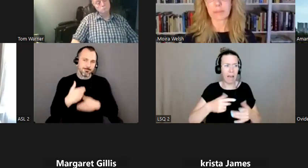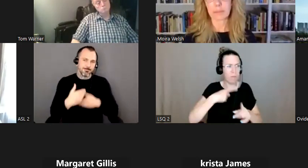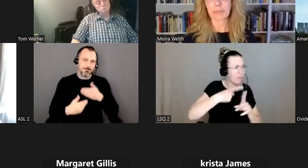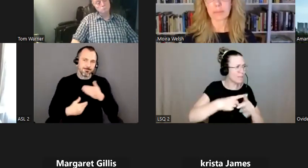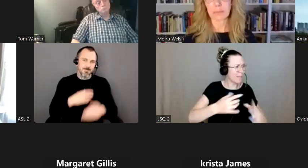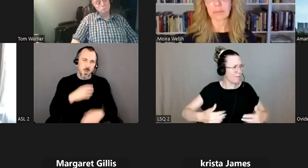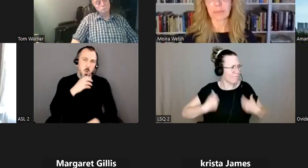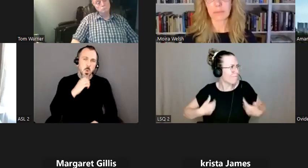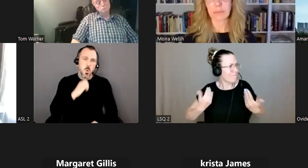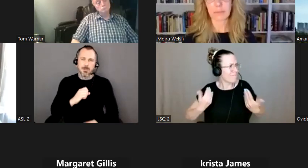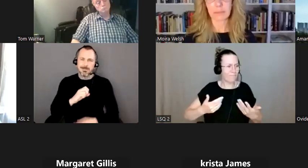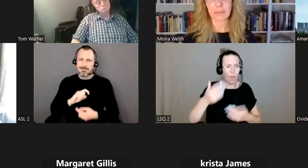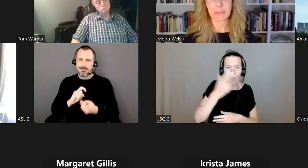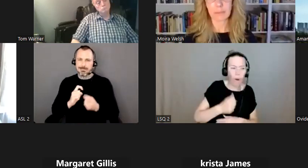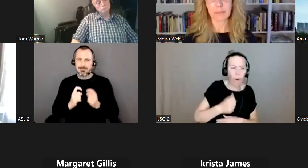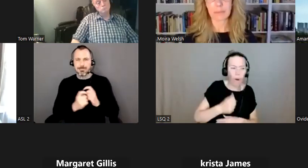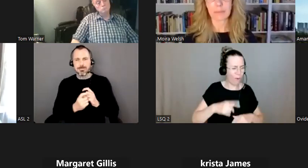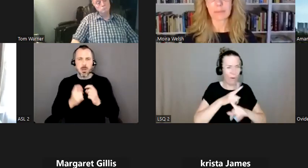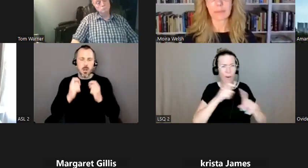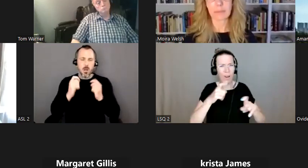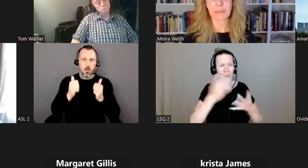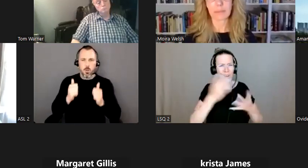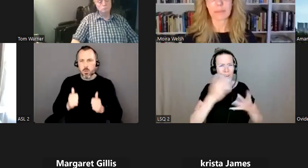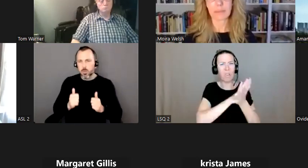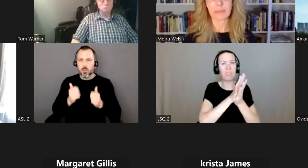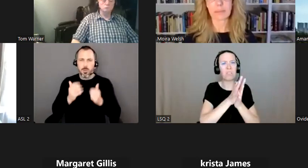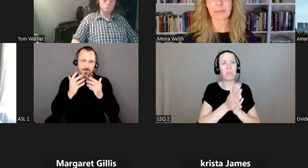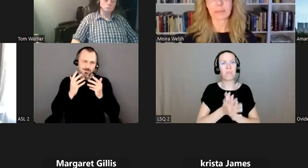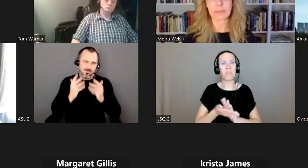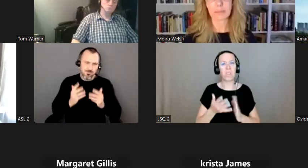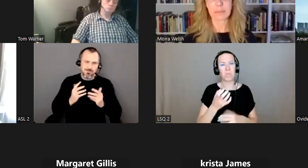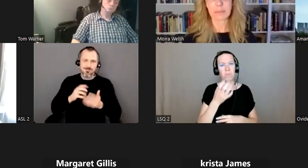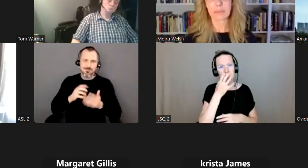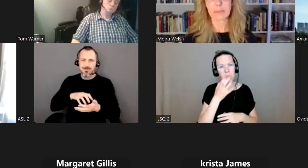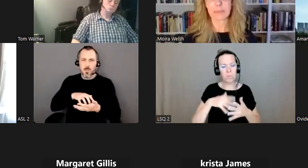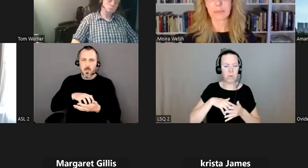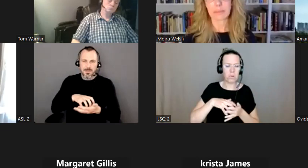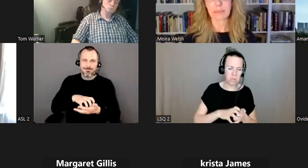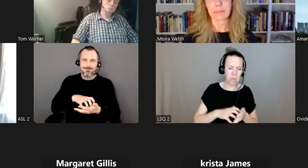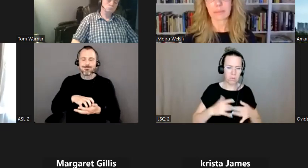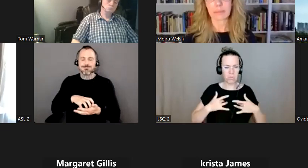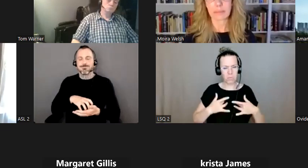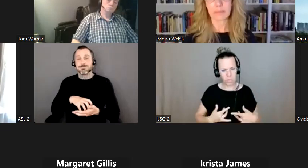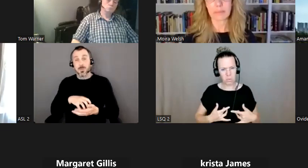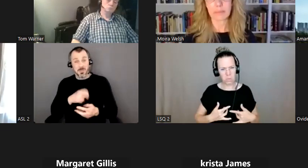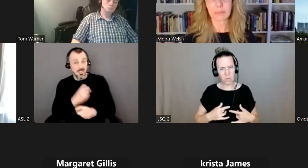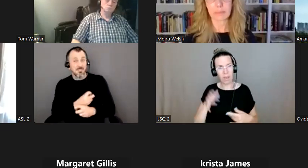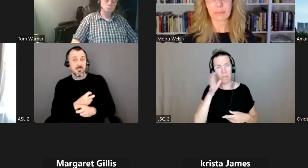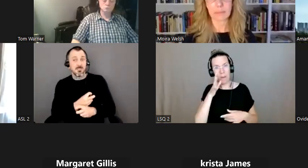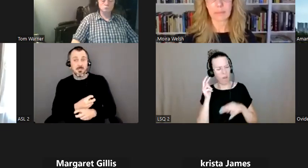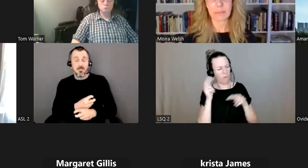frail and very anxious and very depressed. So it was tough on my mom. It was tough on all of us. He stayed at home until he